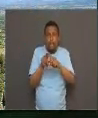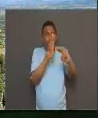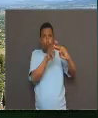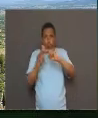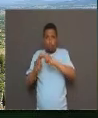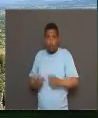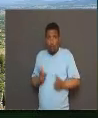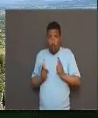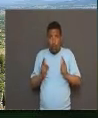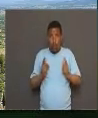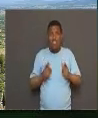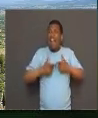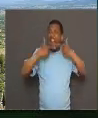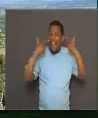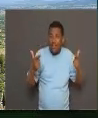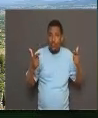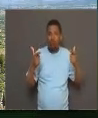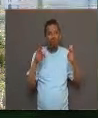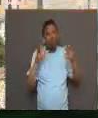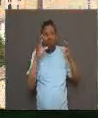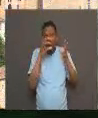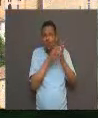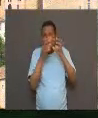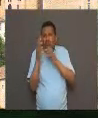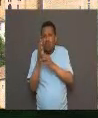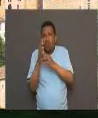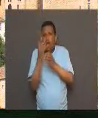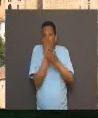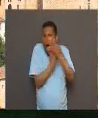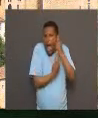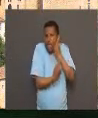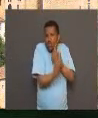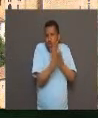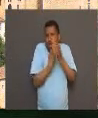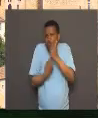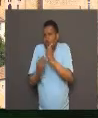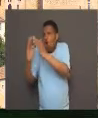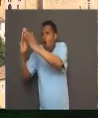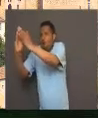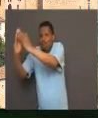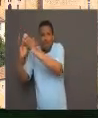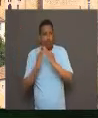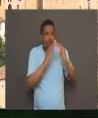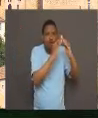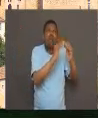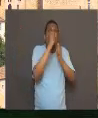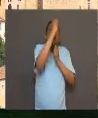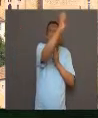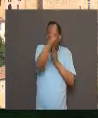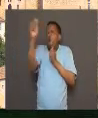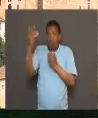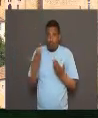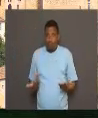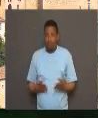Such settlements are largely composed of isolated homesteads.